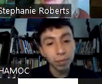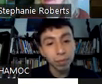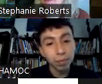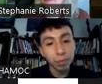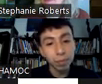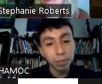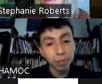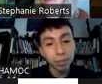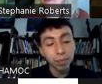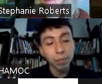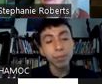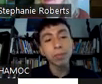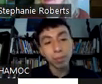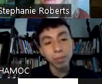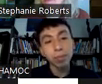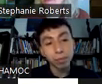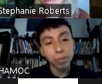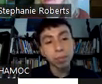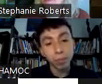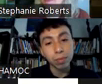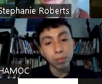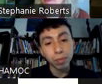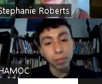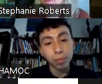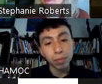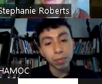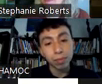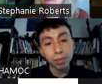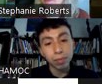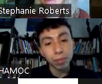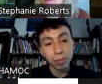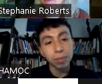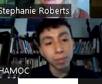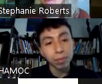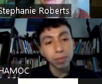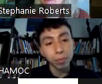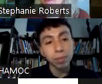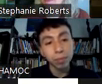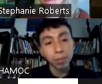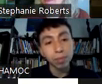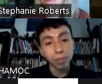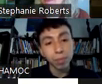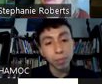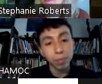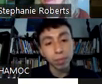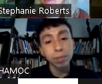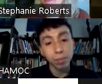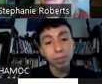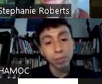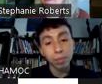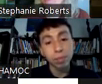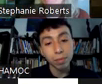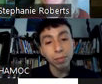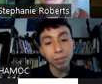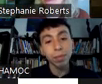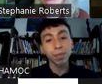my grandfather's old things. So it was just really cool to be able to put them together and just